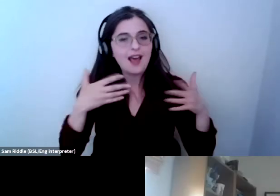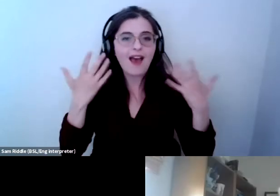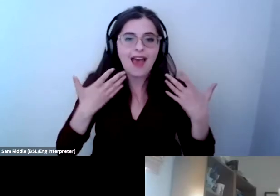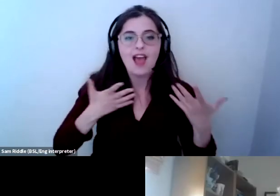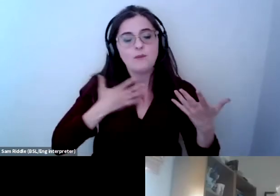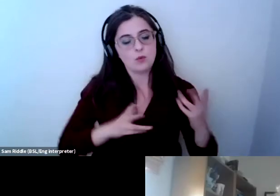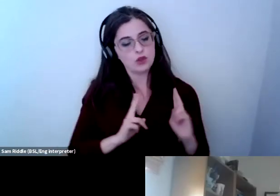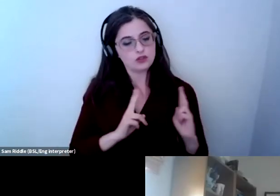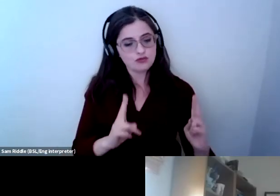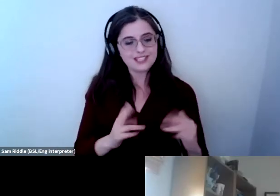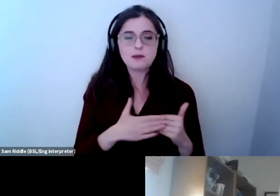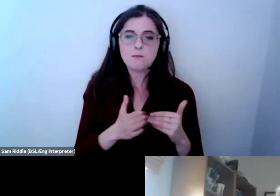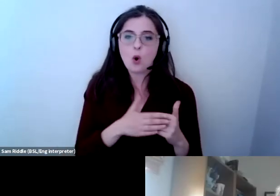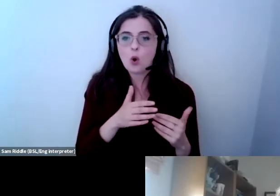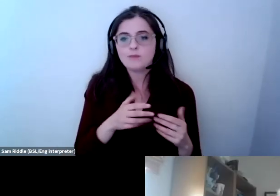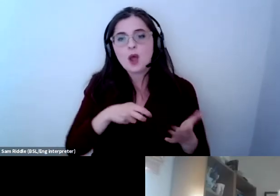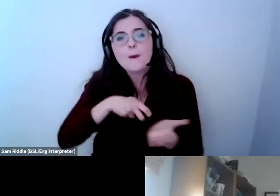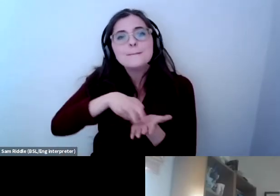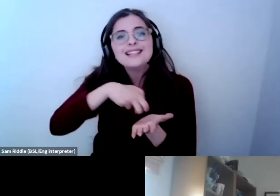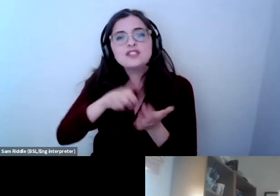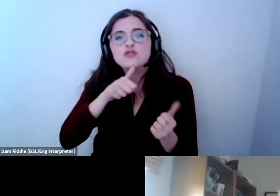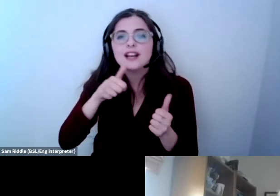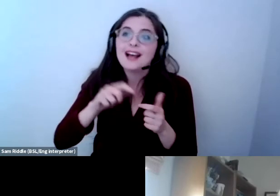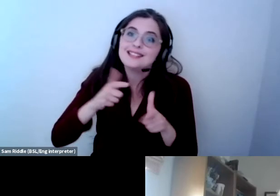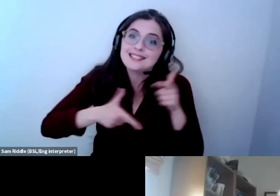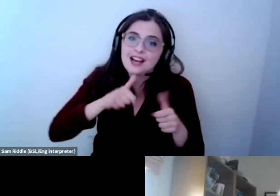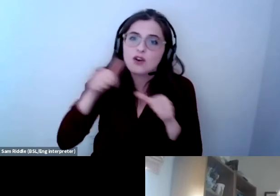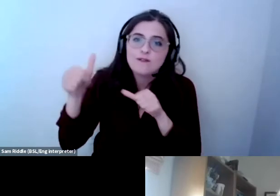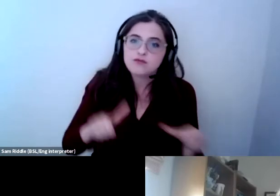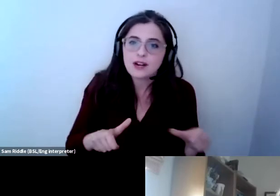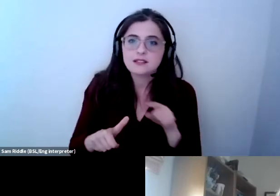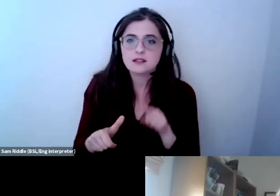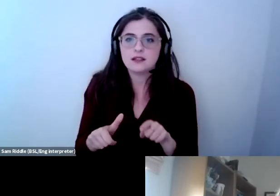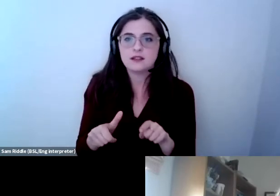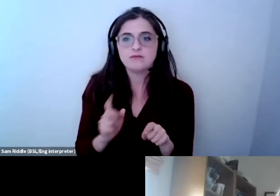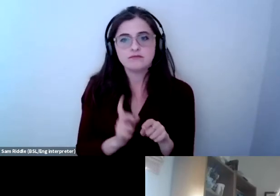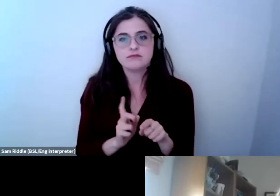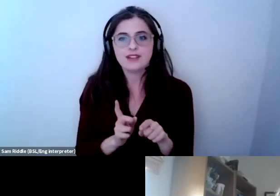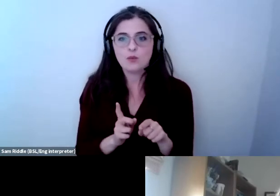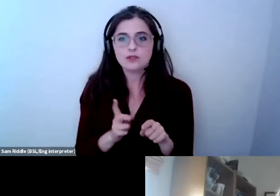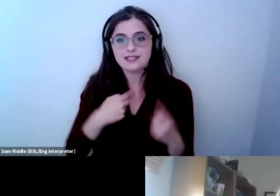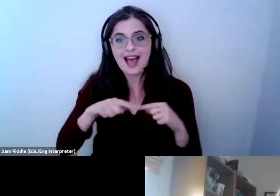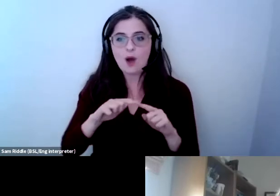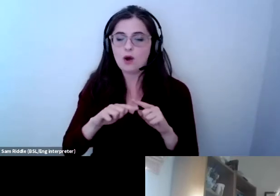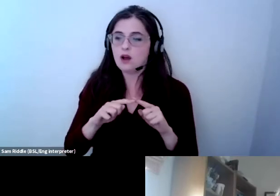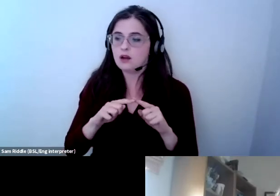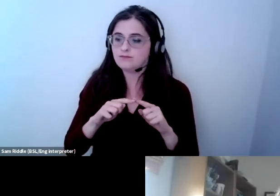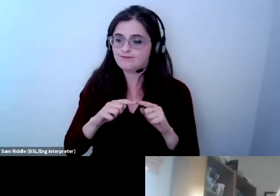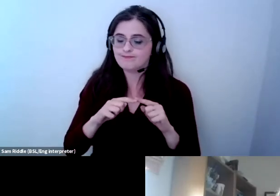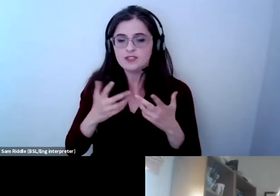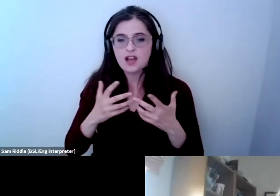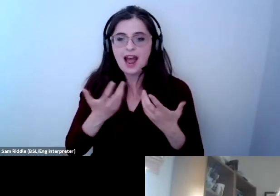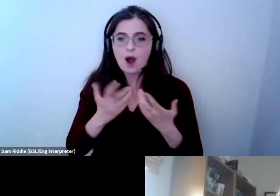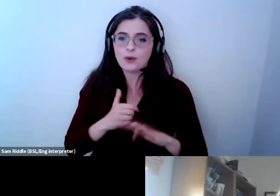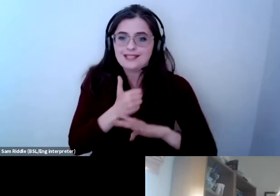streets much more pedestrian and cycle friendly. So really that was our roots and where our interest in